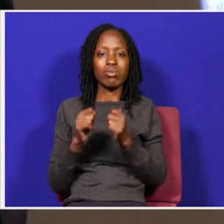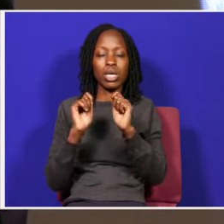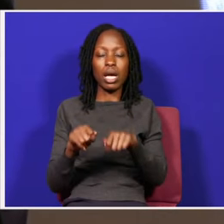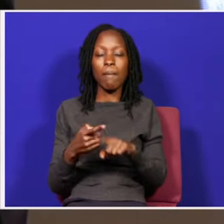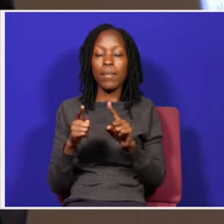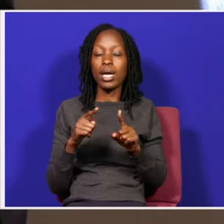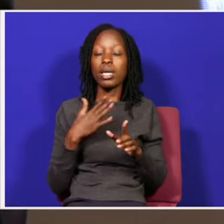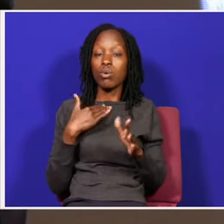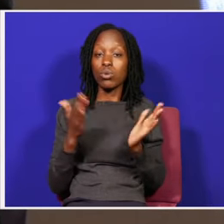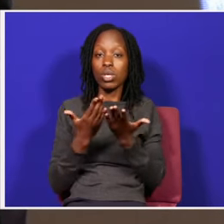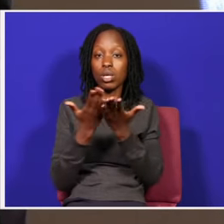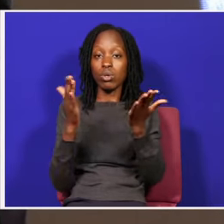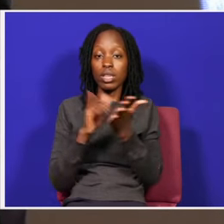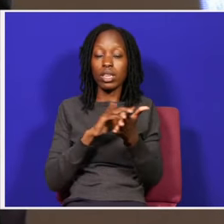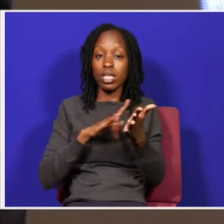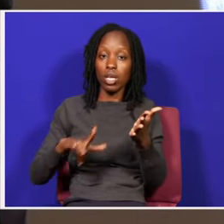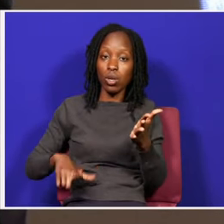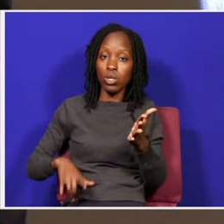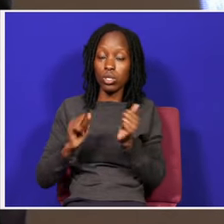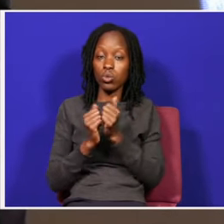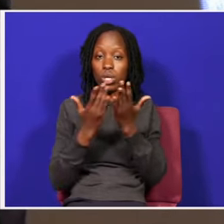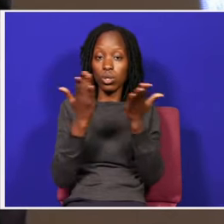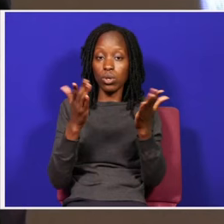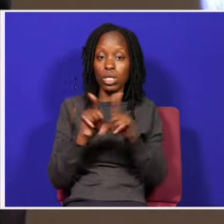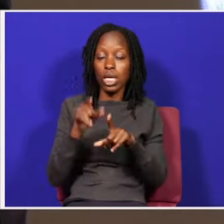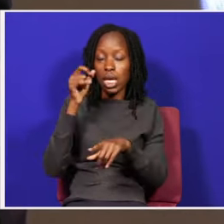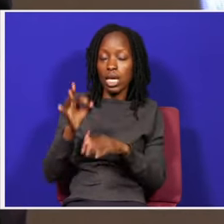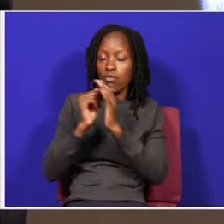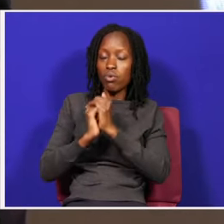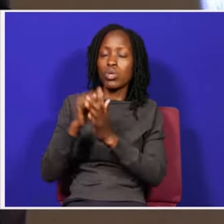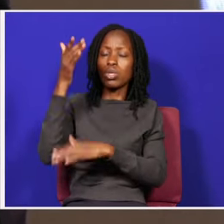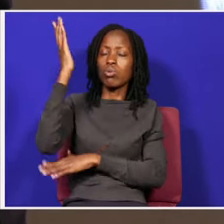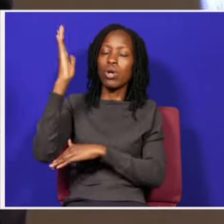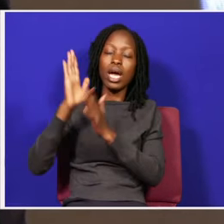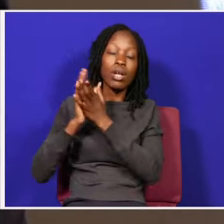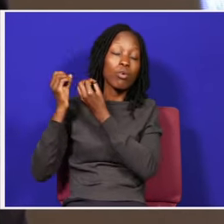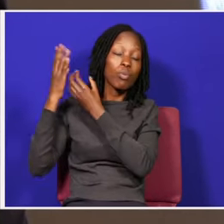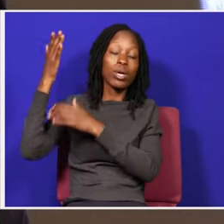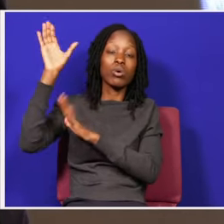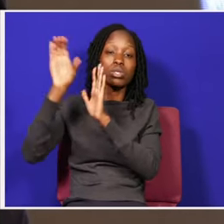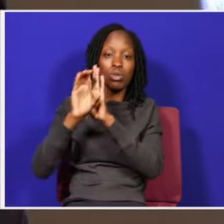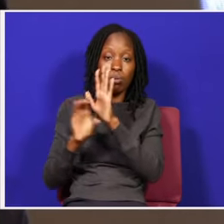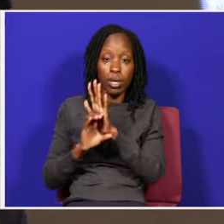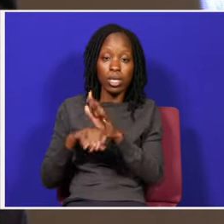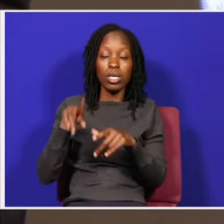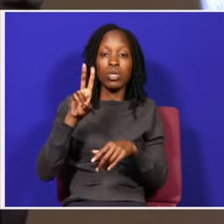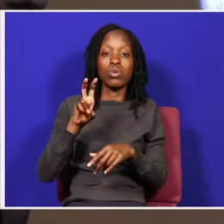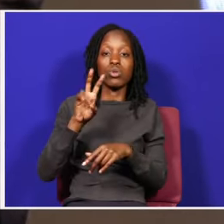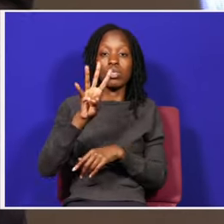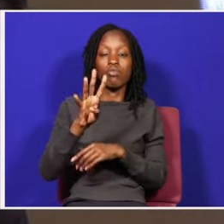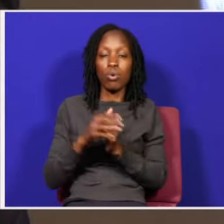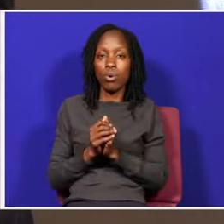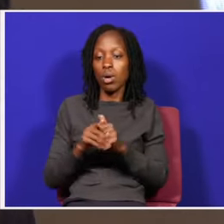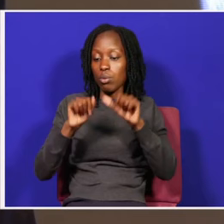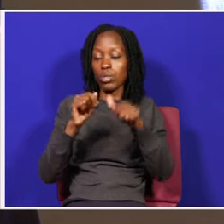to encourage you that God is walking with you. And if you reverence him, if you worship him, if you keep his commandments, 2024 could be